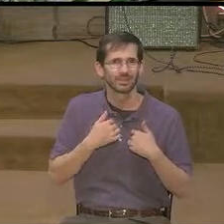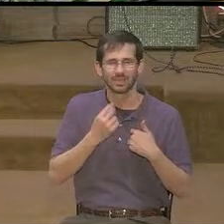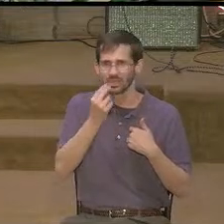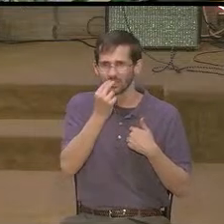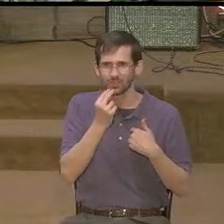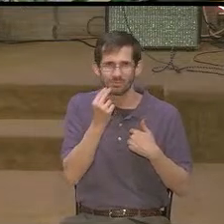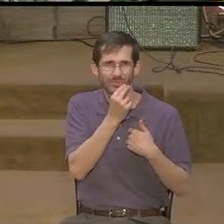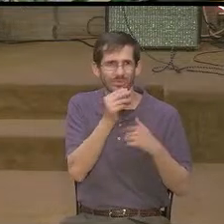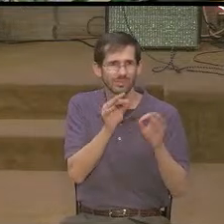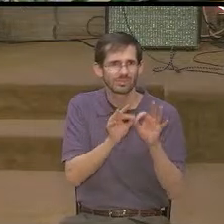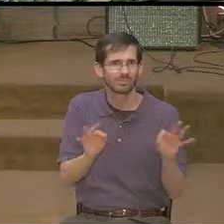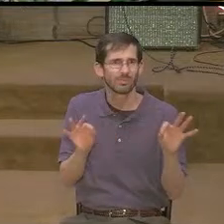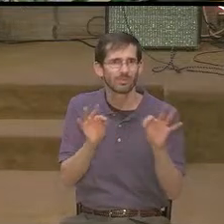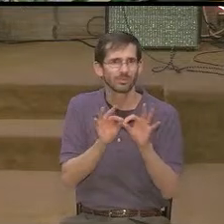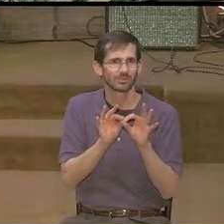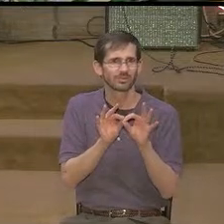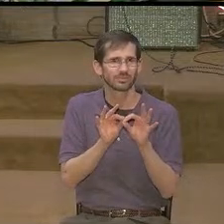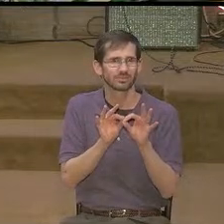Communion is important.